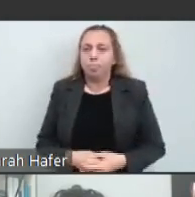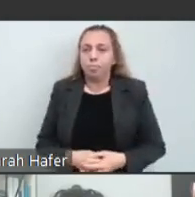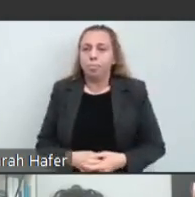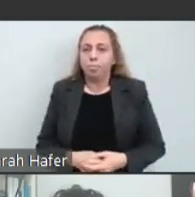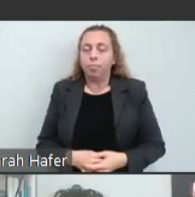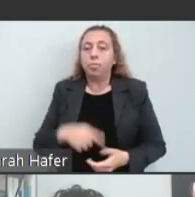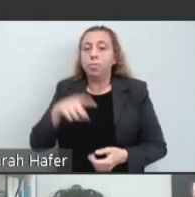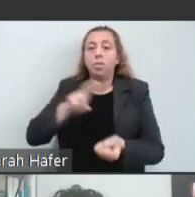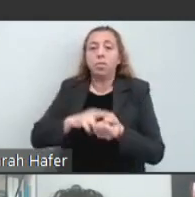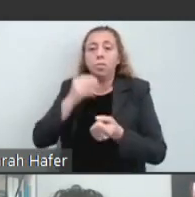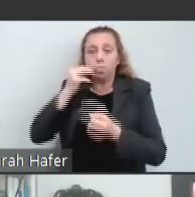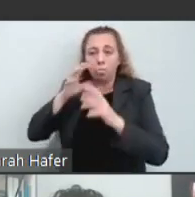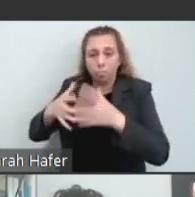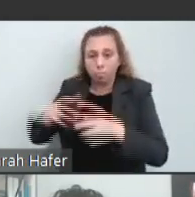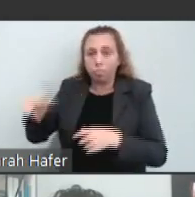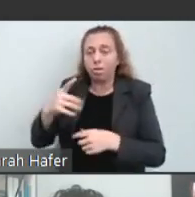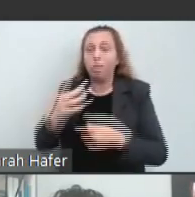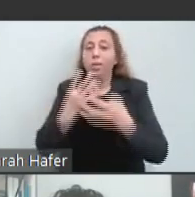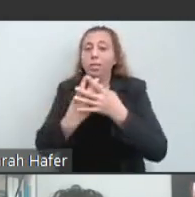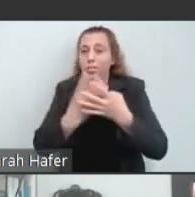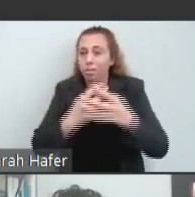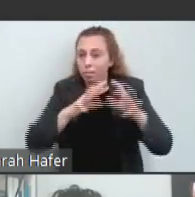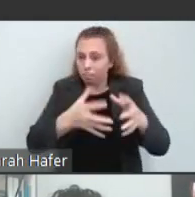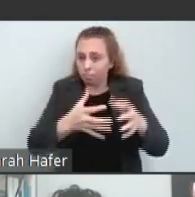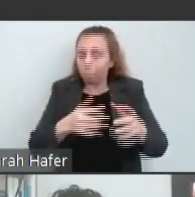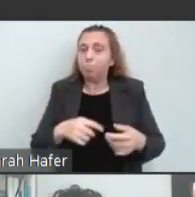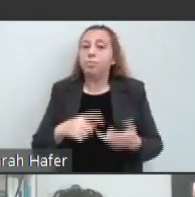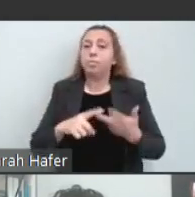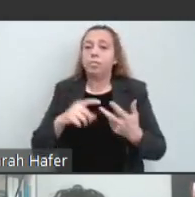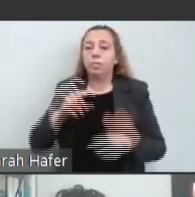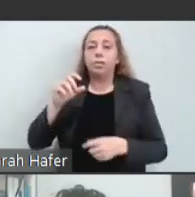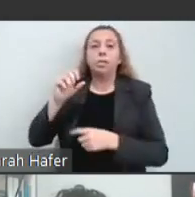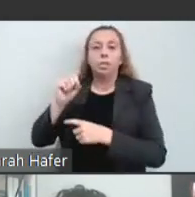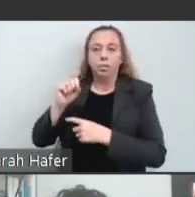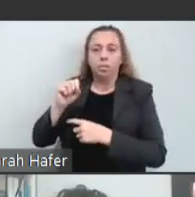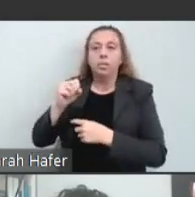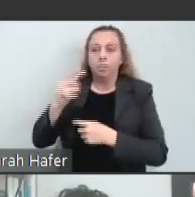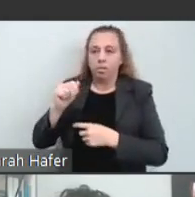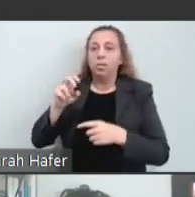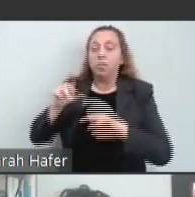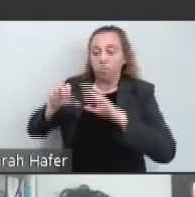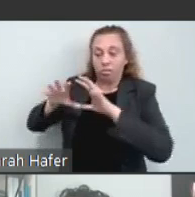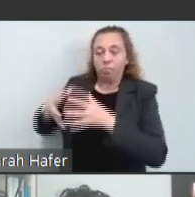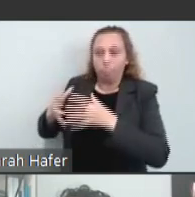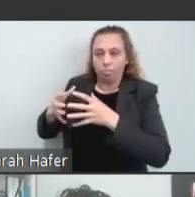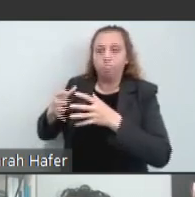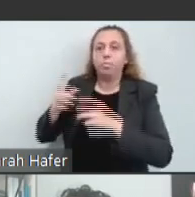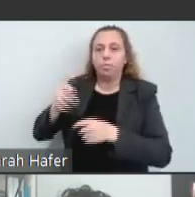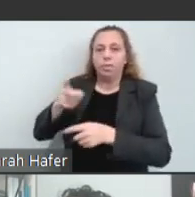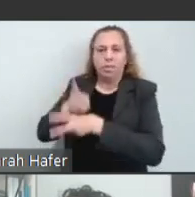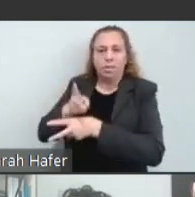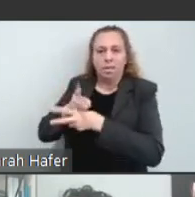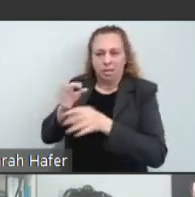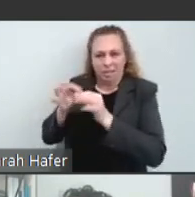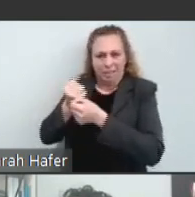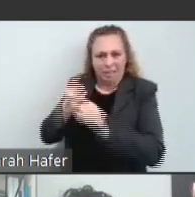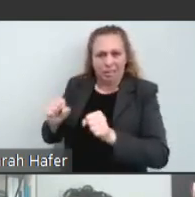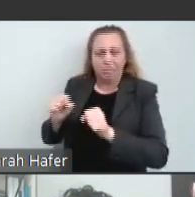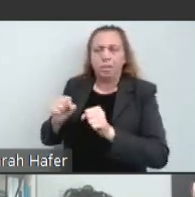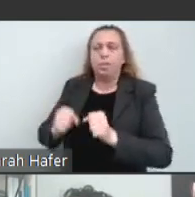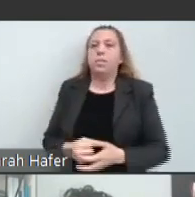settings receive the care, information, and intervention they need to stay safe. If we open too